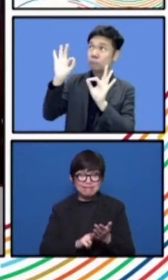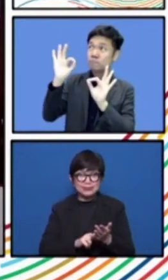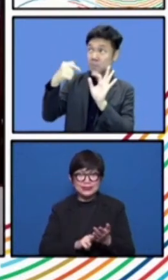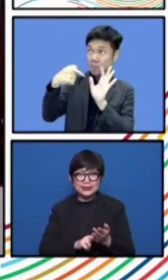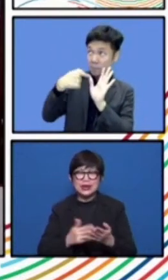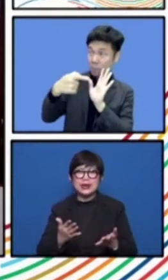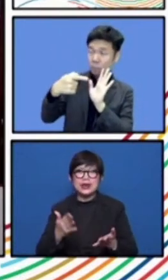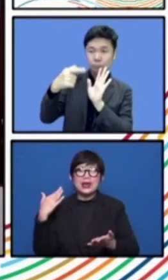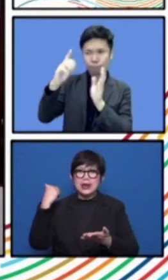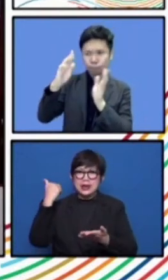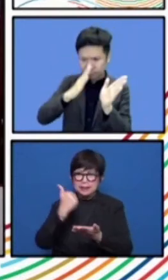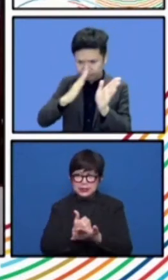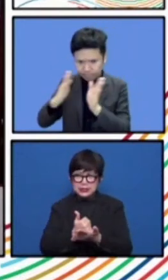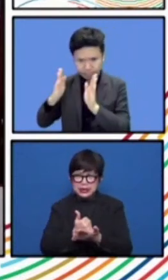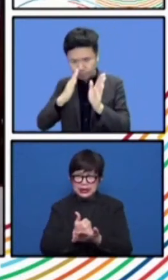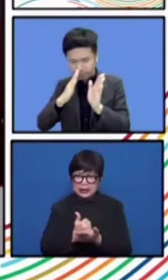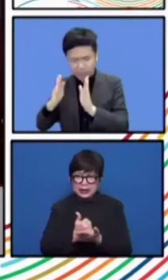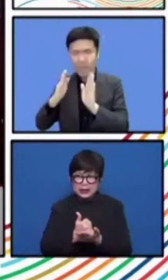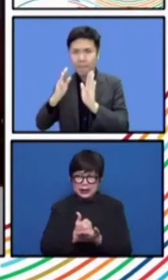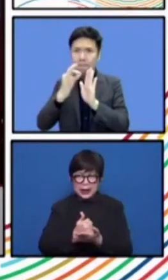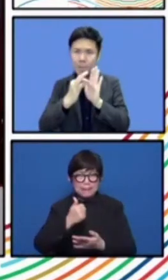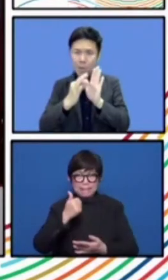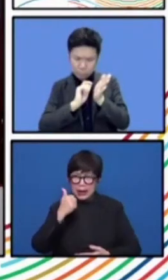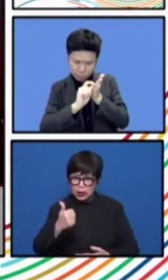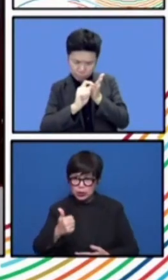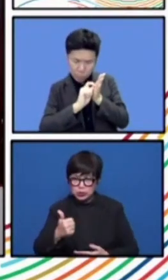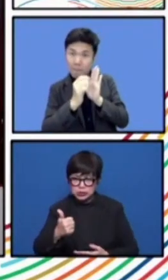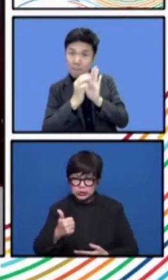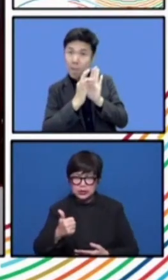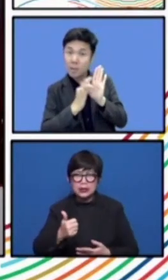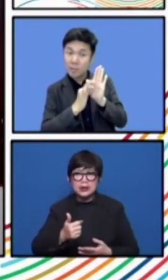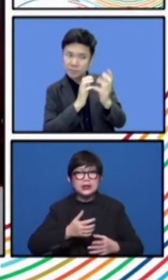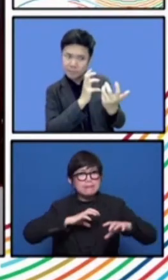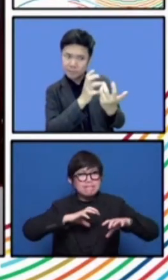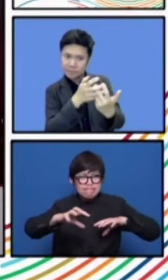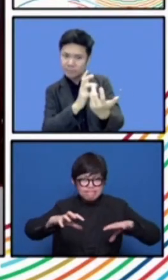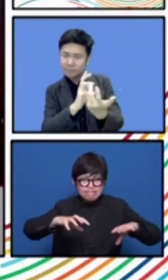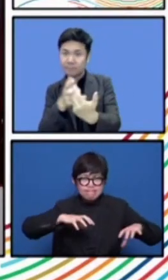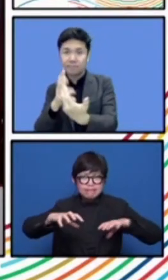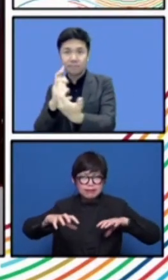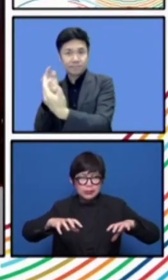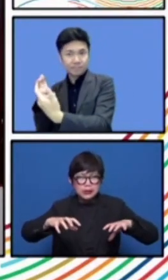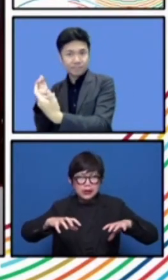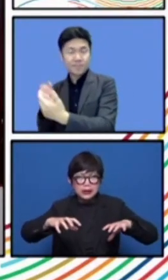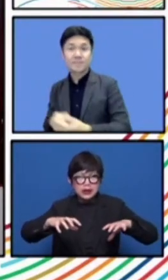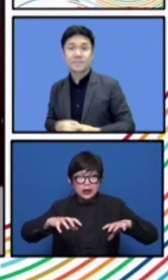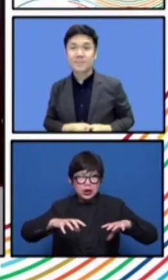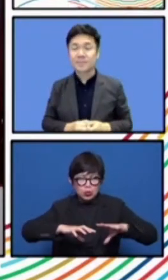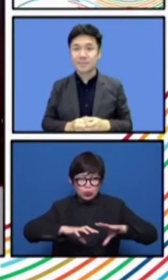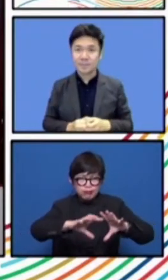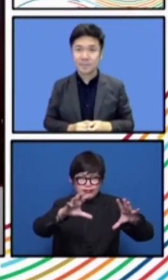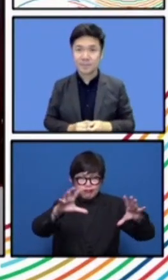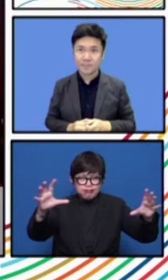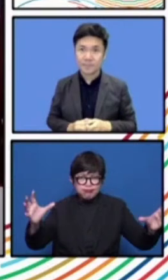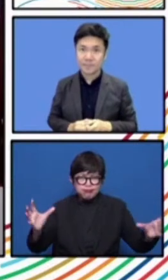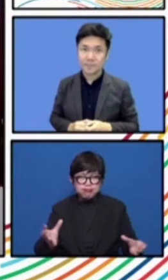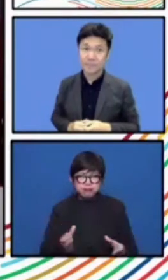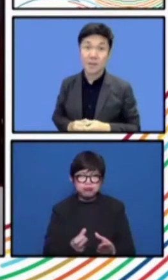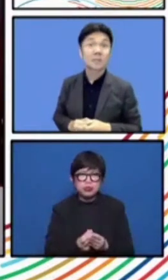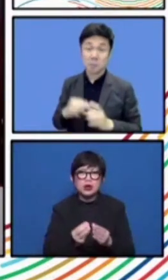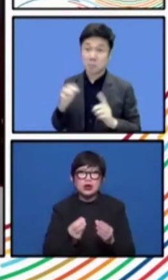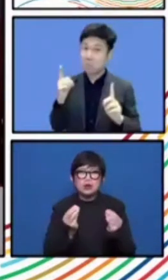and effective policies and mirrors and ultimately realizing leave no one